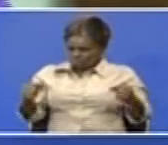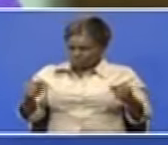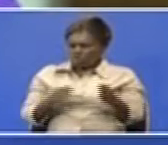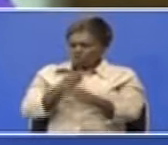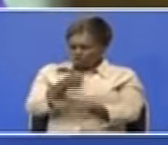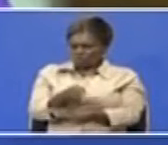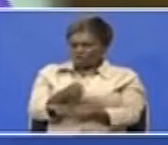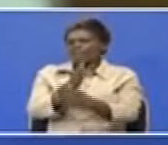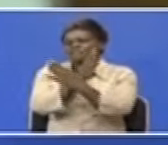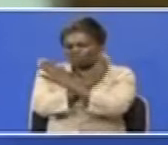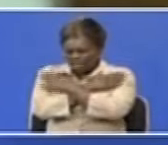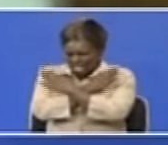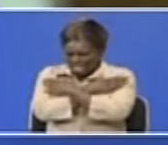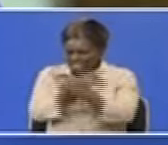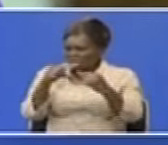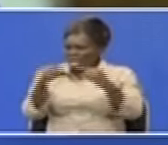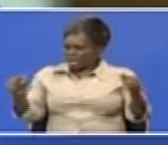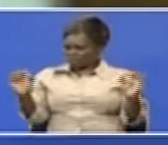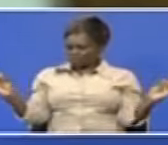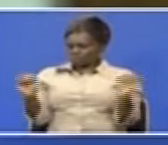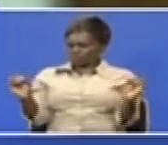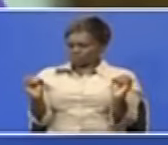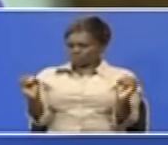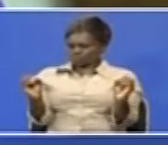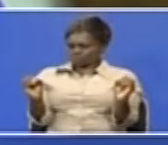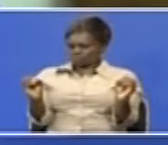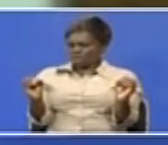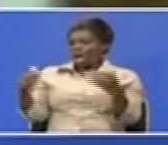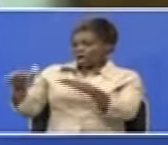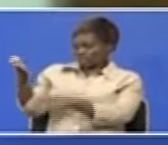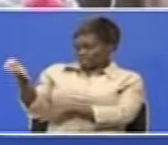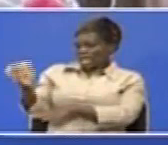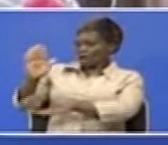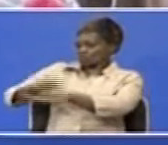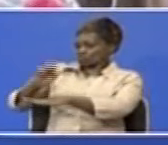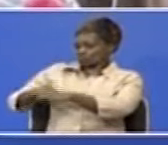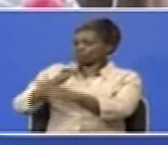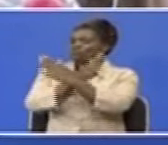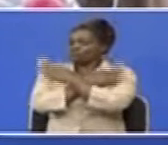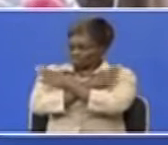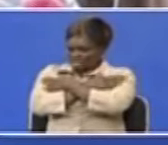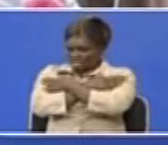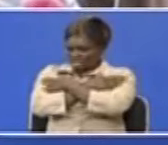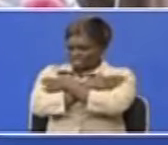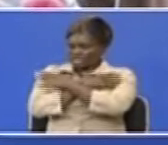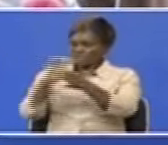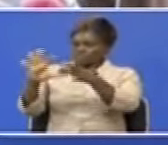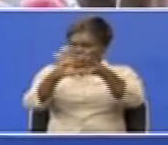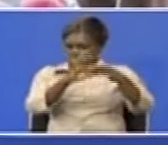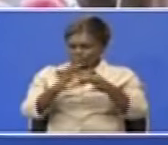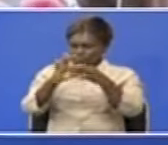We are good friends, we are not enemies. Maybe in track we are enemies, but outside there we are good friends. We associate with him, we talk with